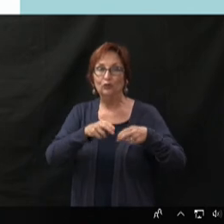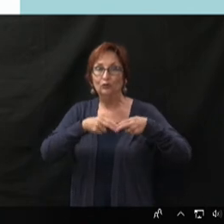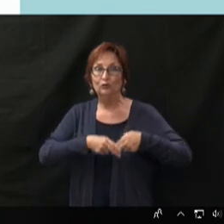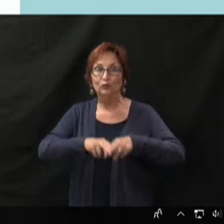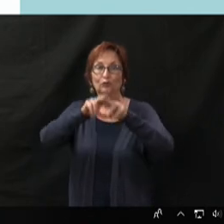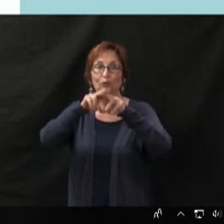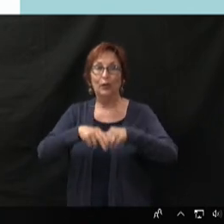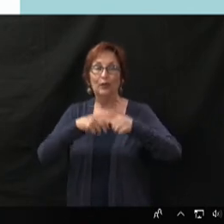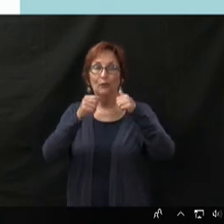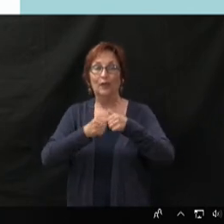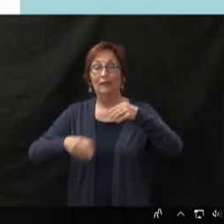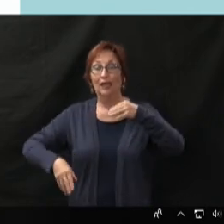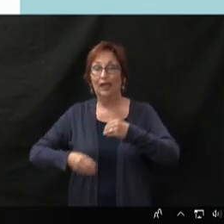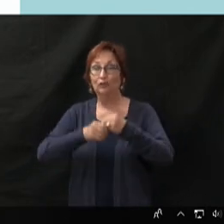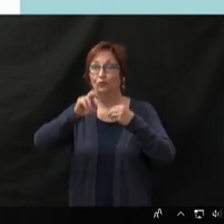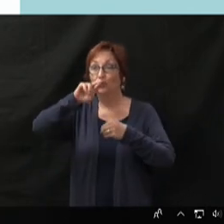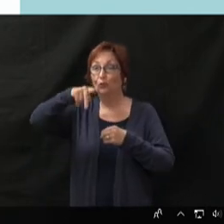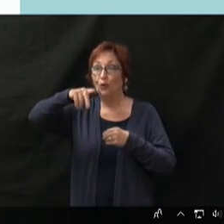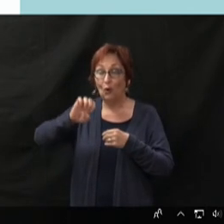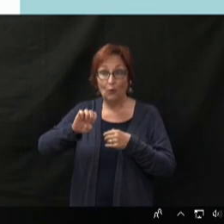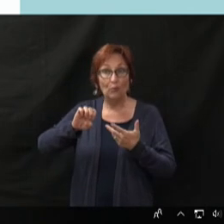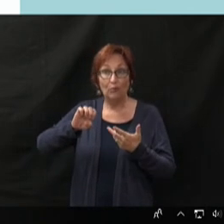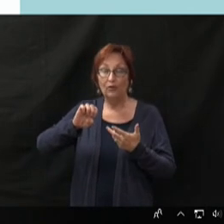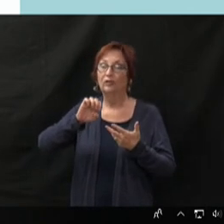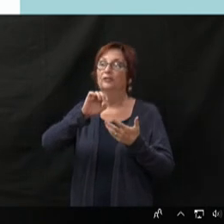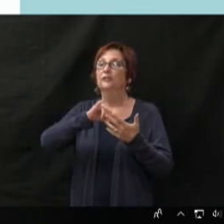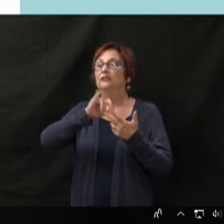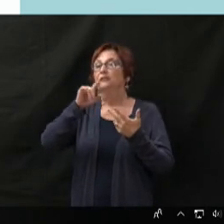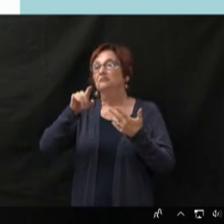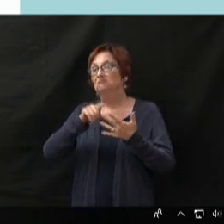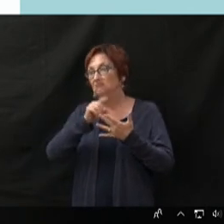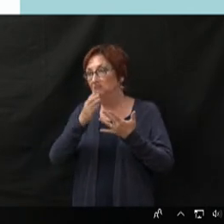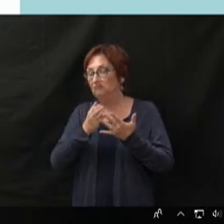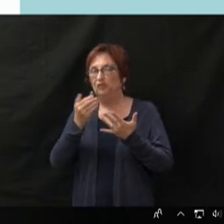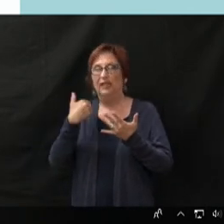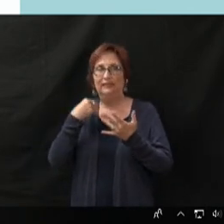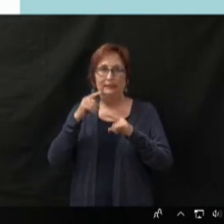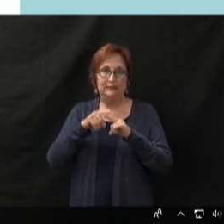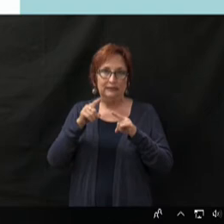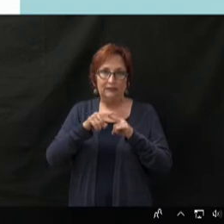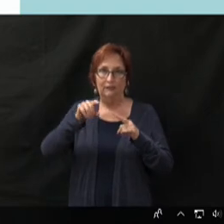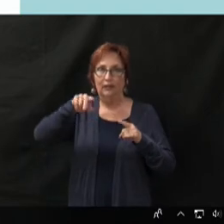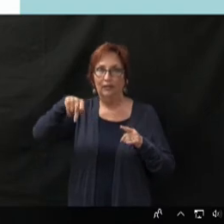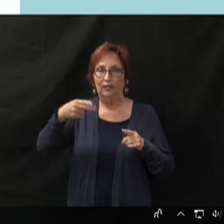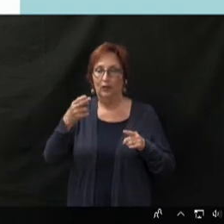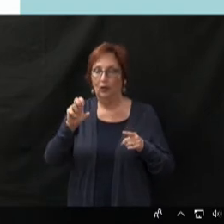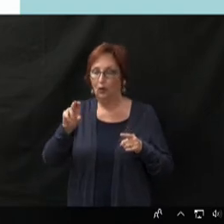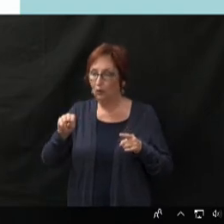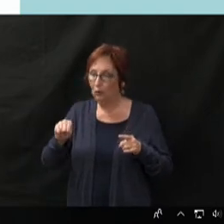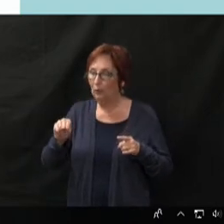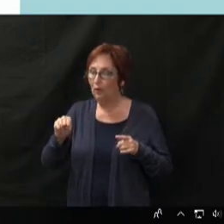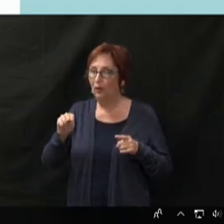Above, a bakery opens very early. So she has different mnemonics for those.